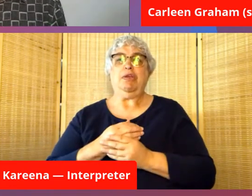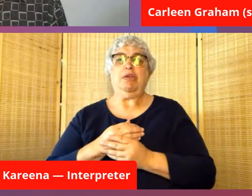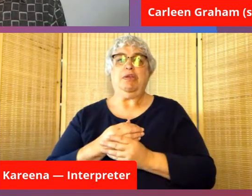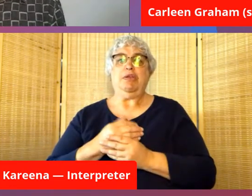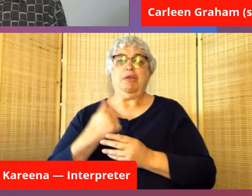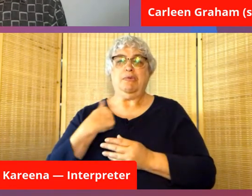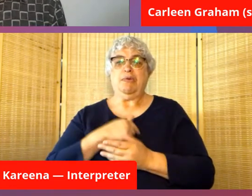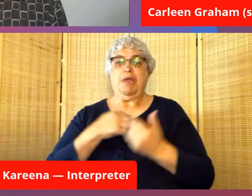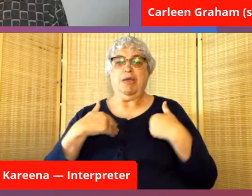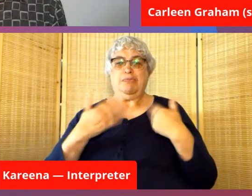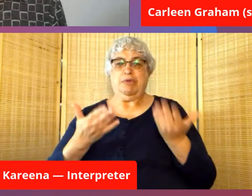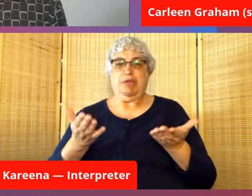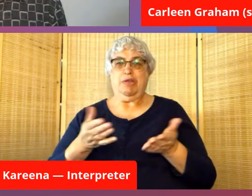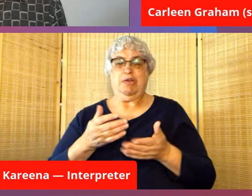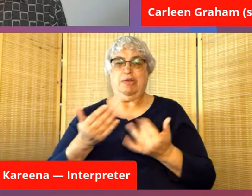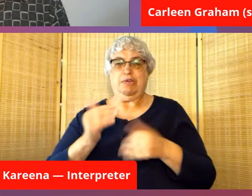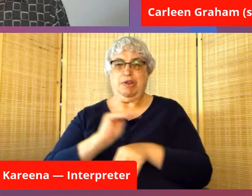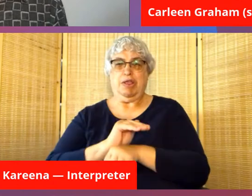this evening with us.